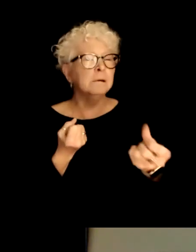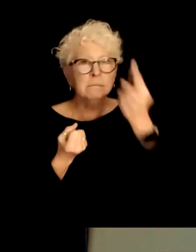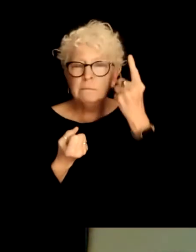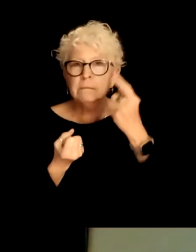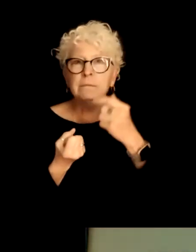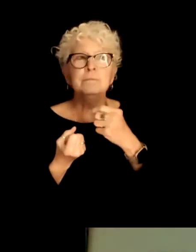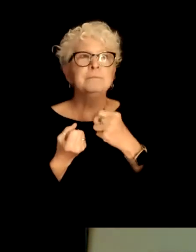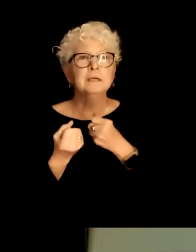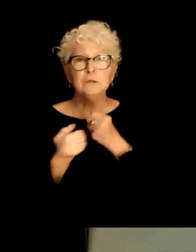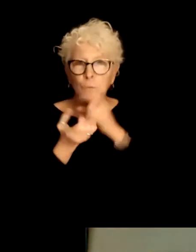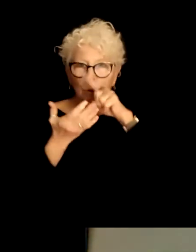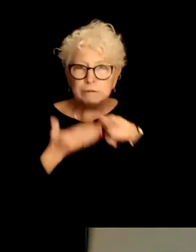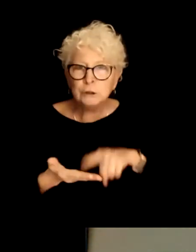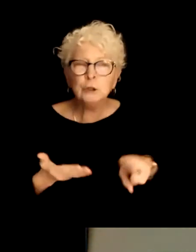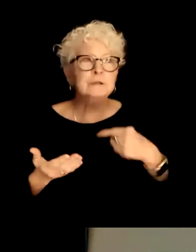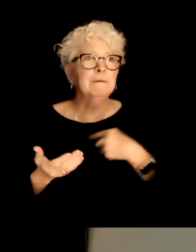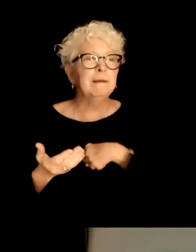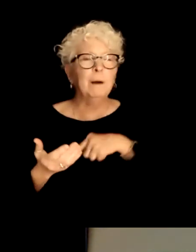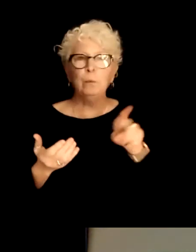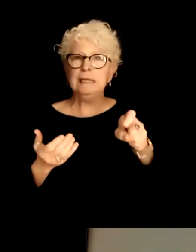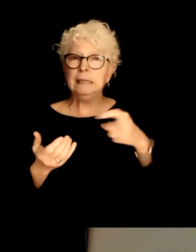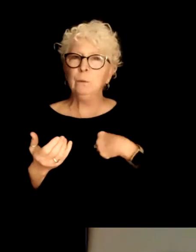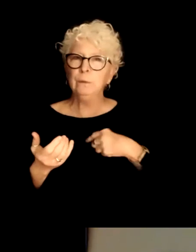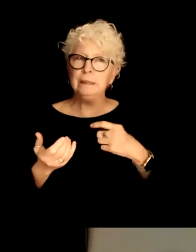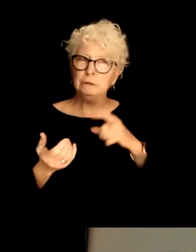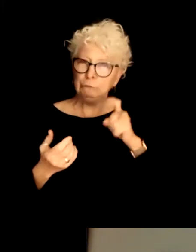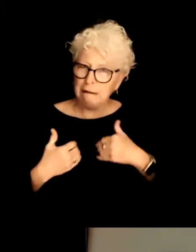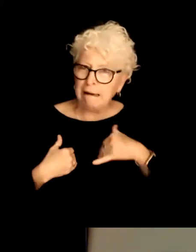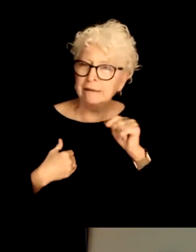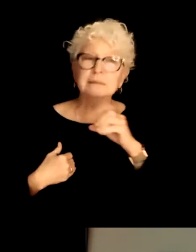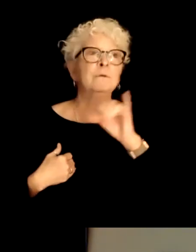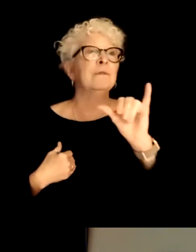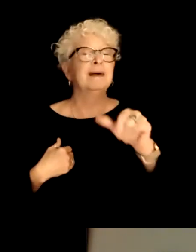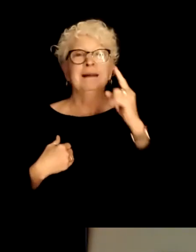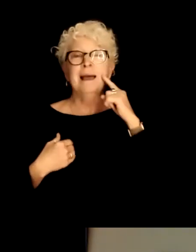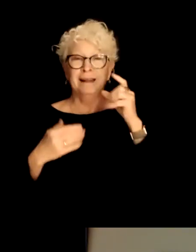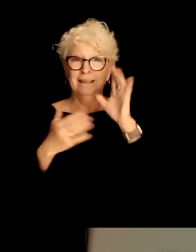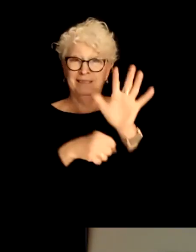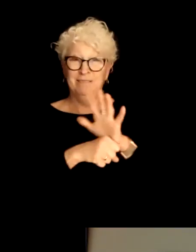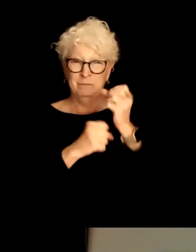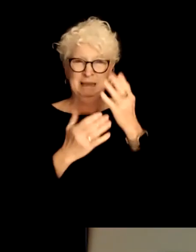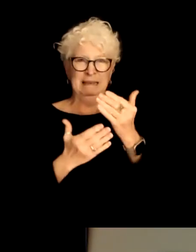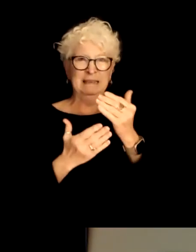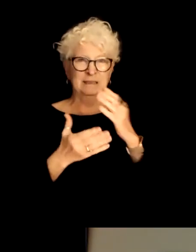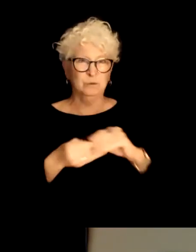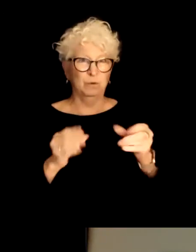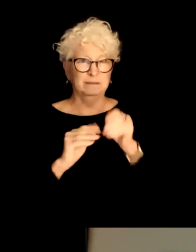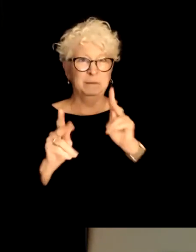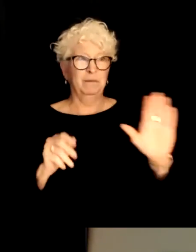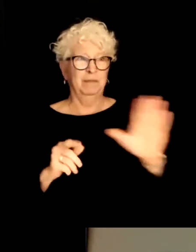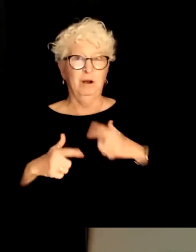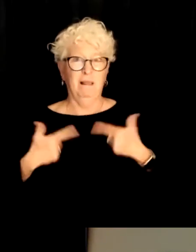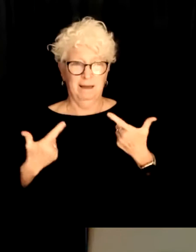it's sort of, there are lessons in that film, but there are also lessons in the stories that patients have been telling going back